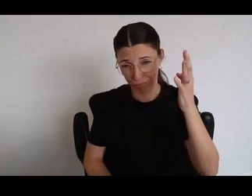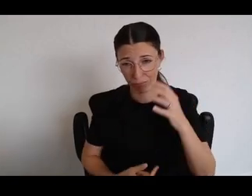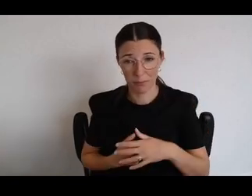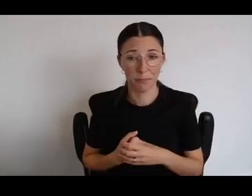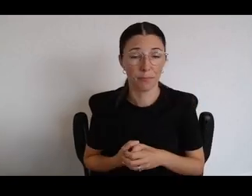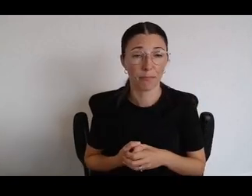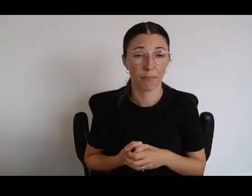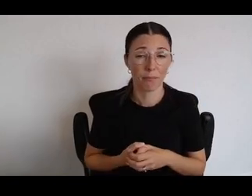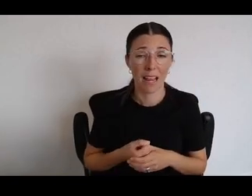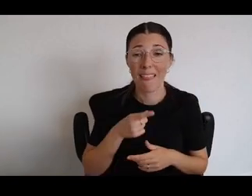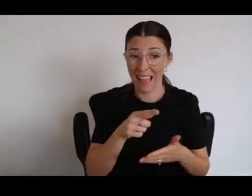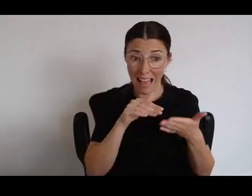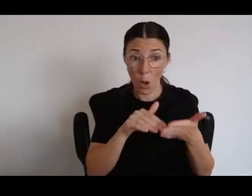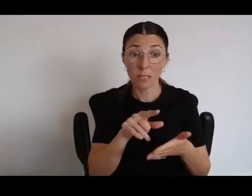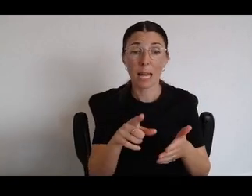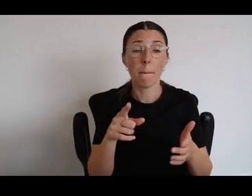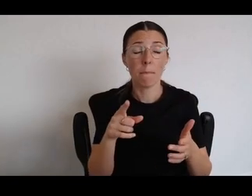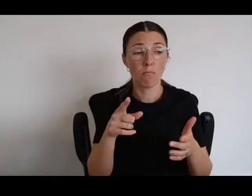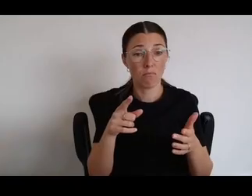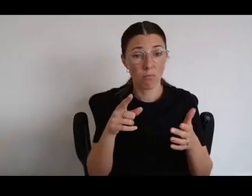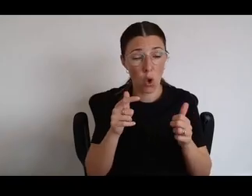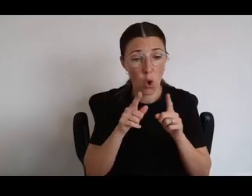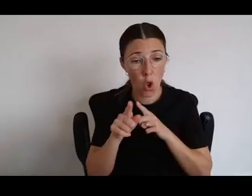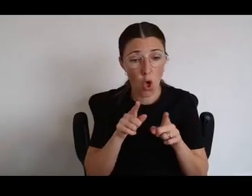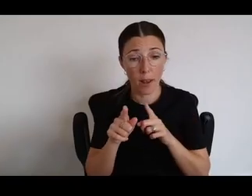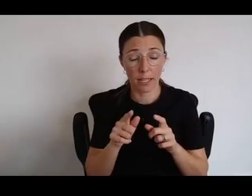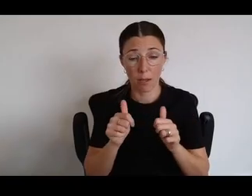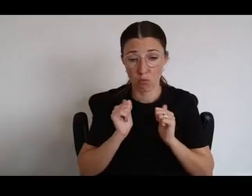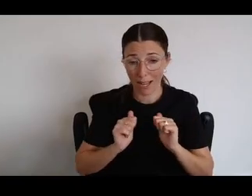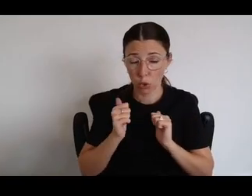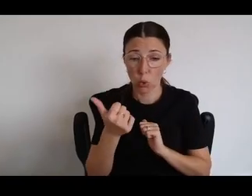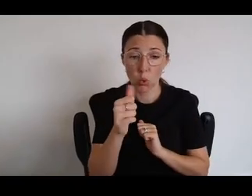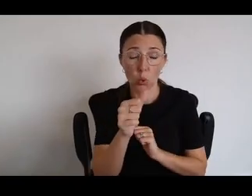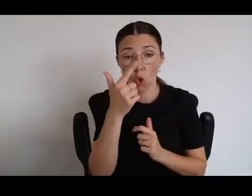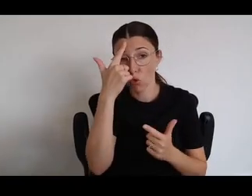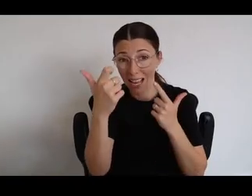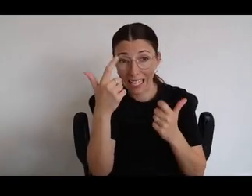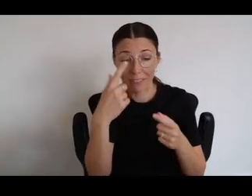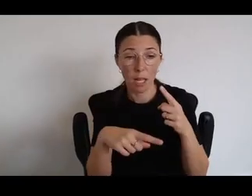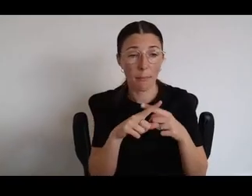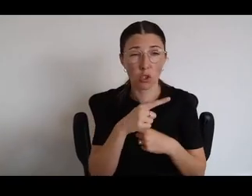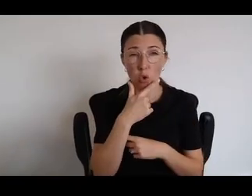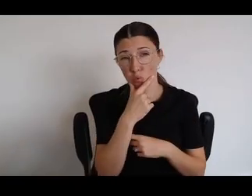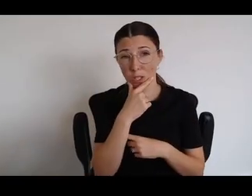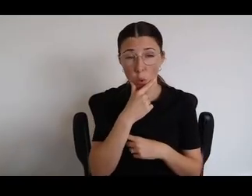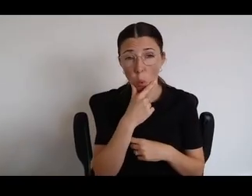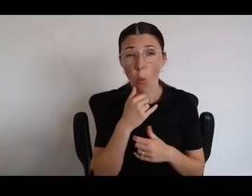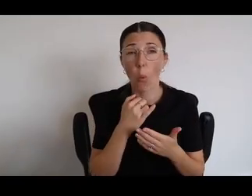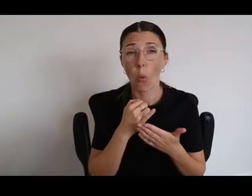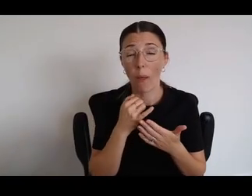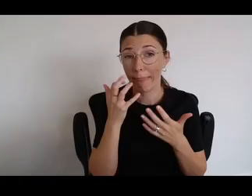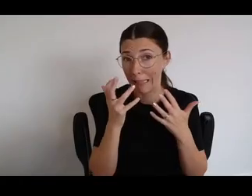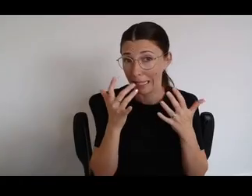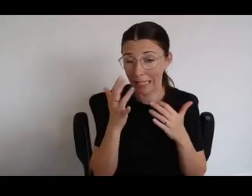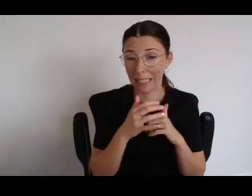practicing creativity and critical thinking and all these things that we aspire to have